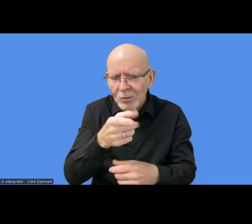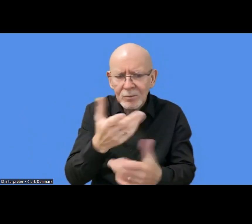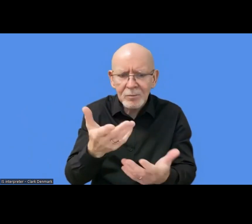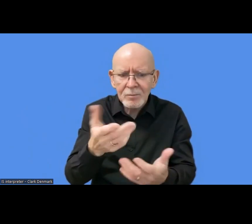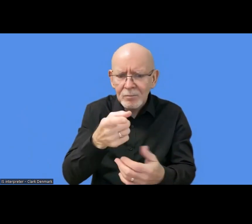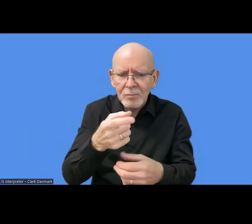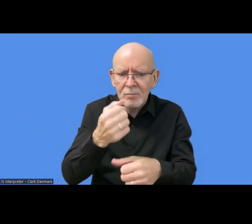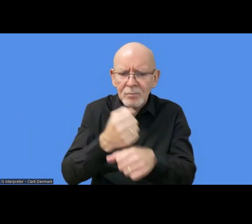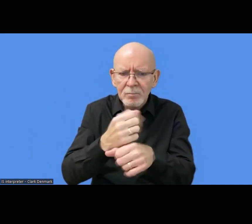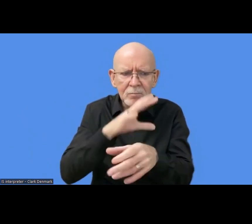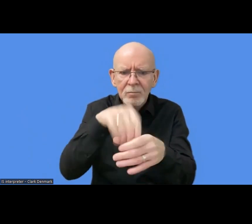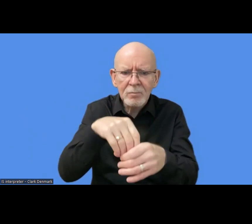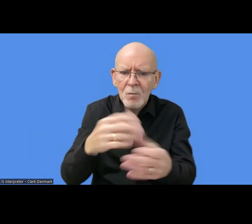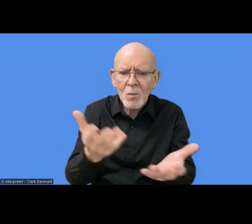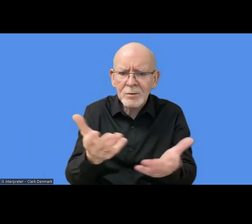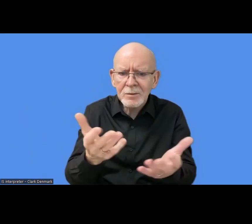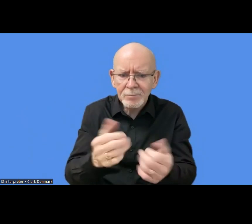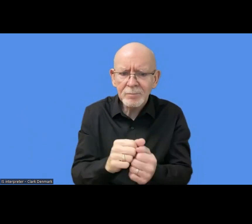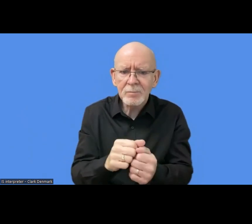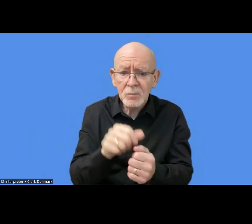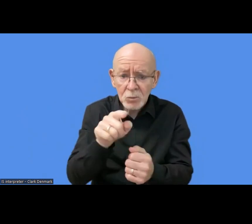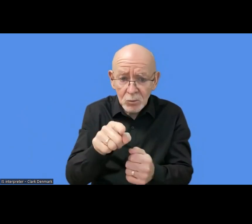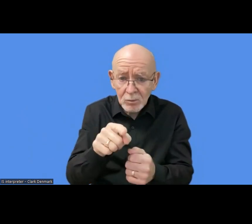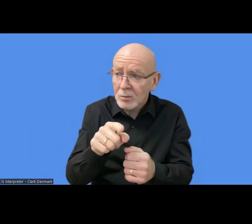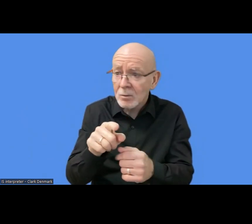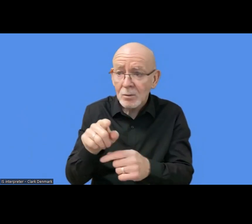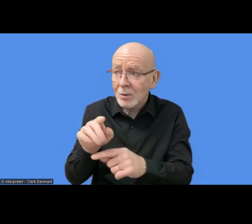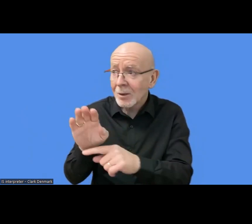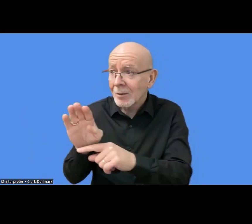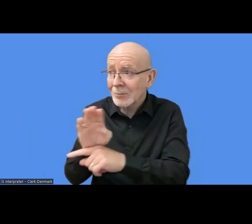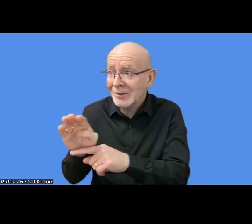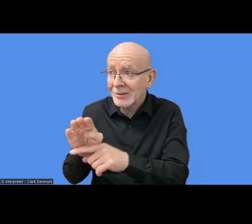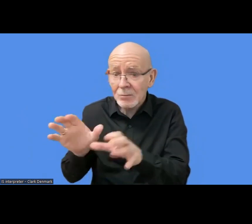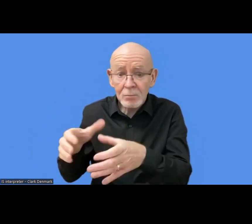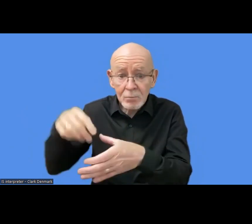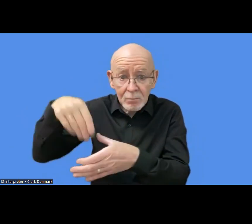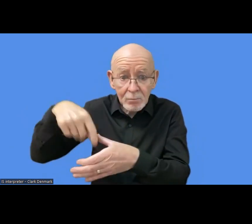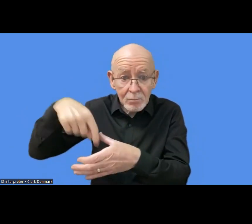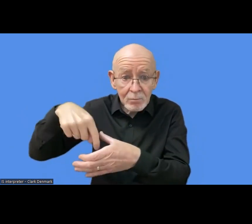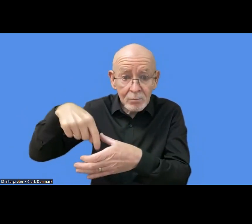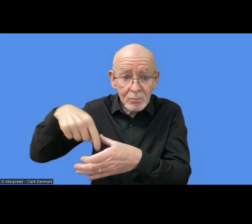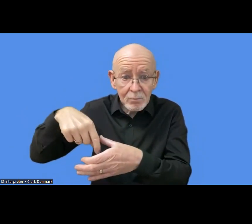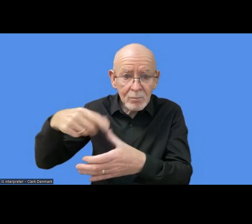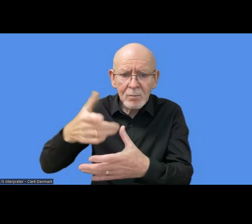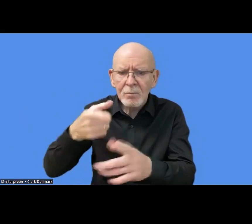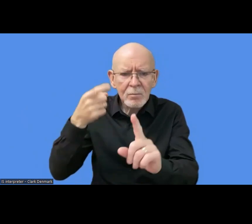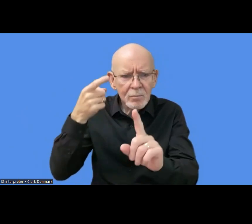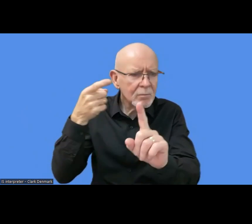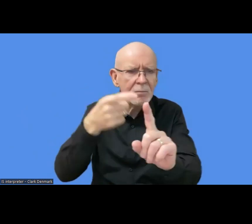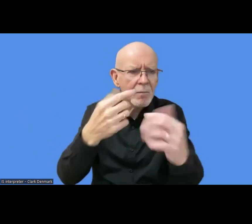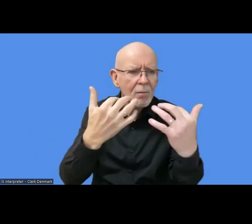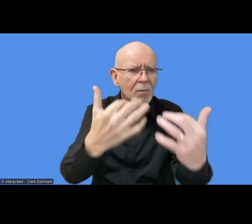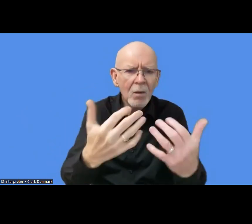from a big or small company? Do you come from a national business and disability network, or do you come from non-business entities